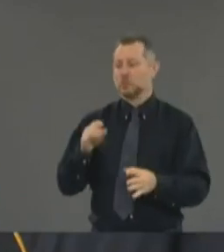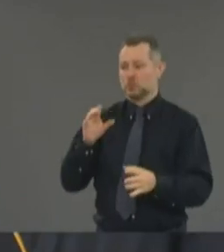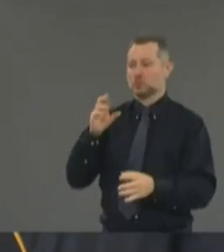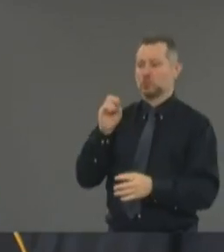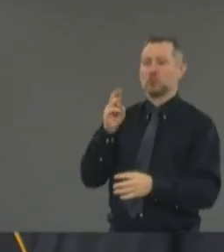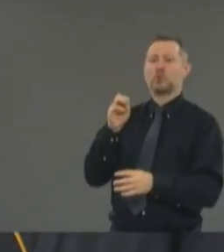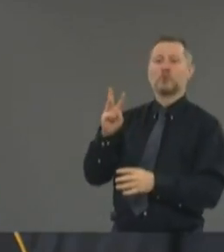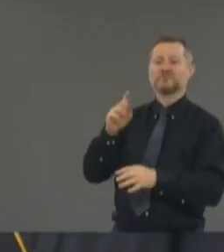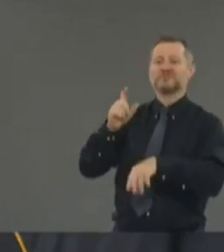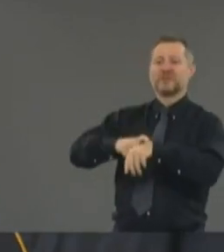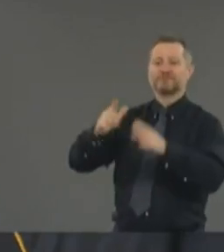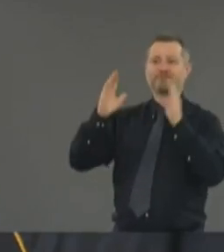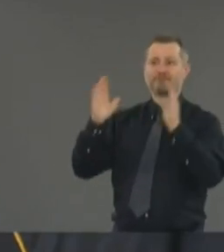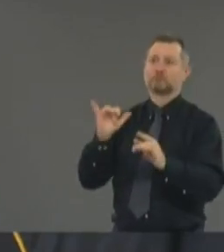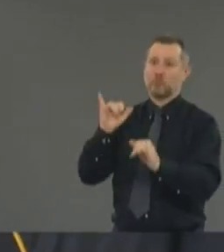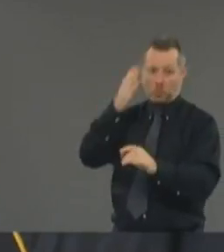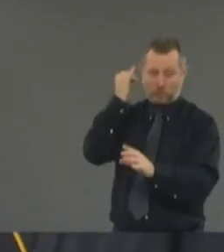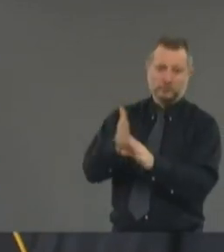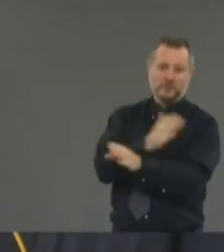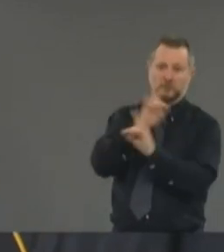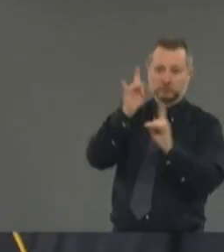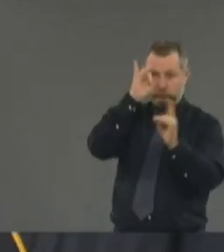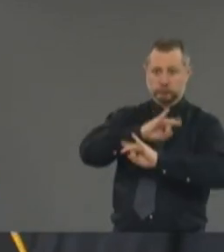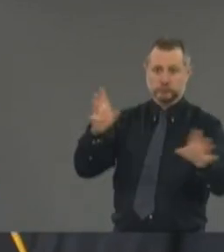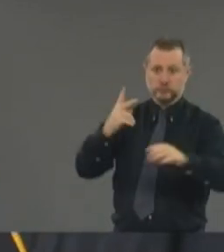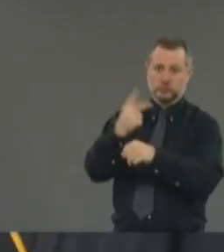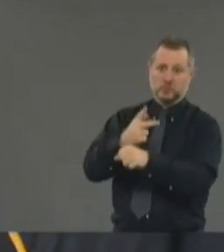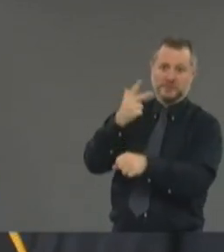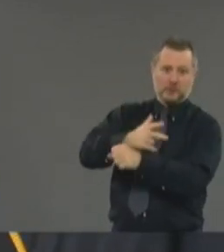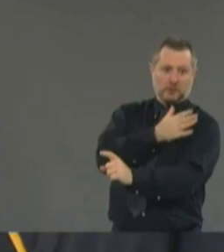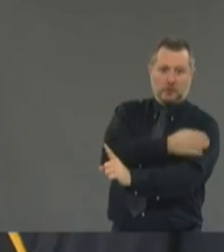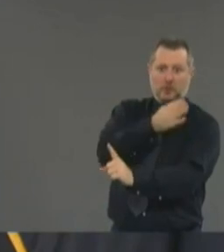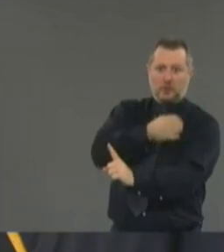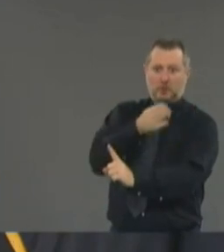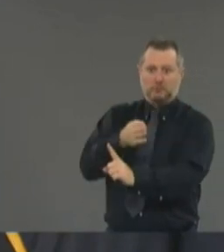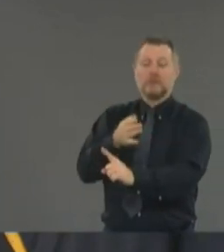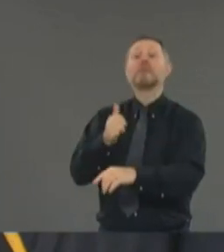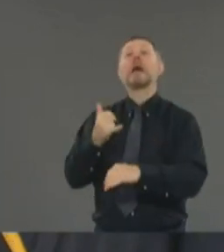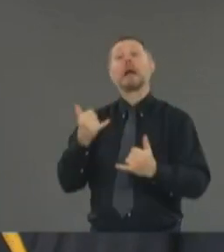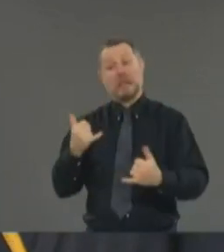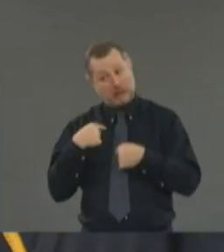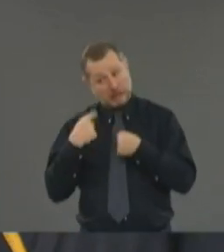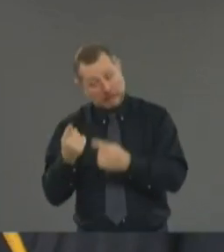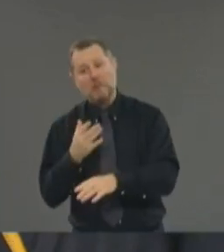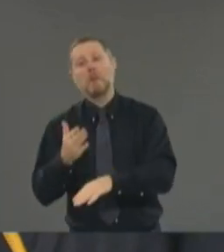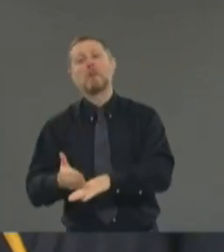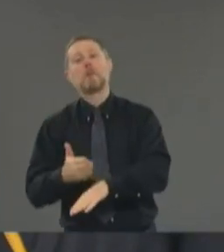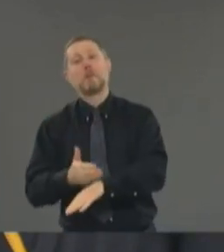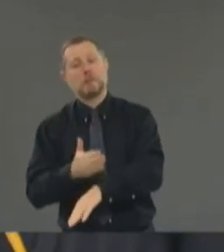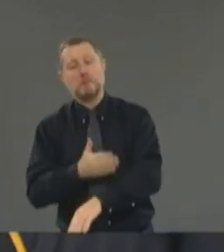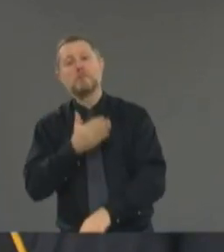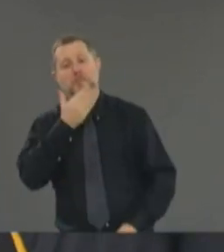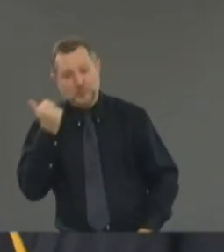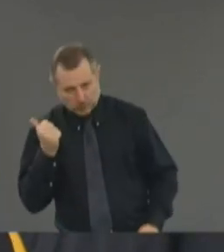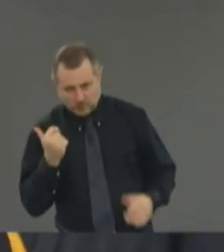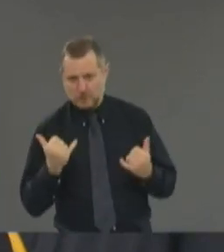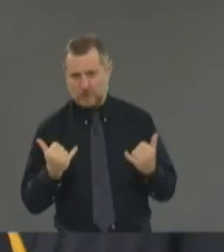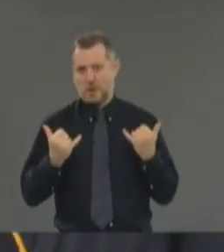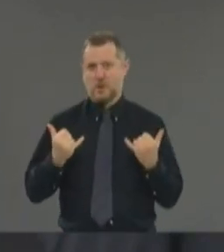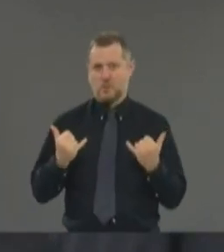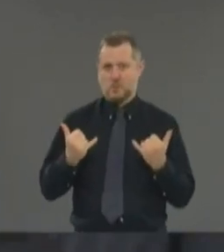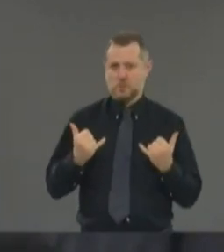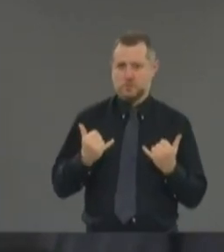we have seen over the past couple of days is better in New York City. Better. It